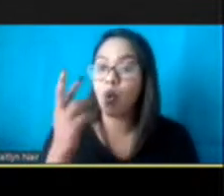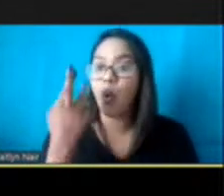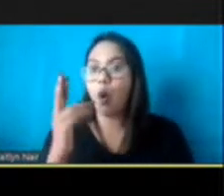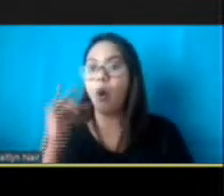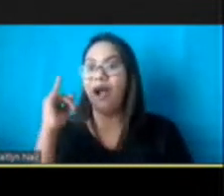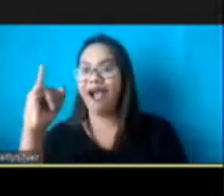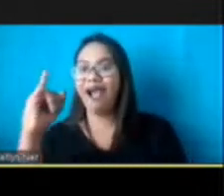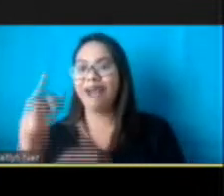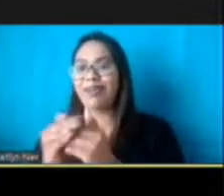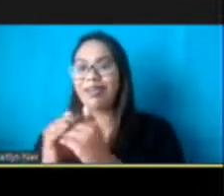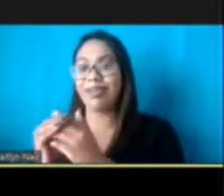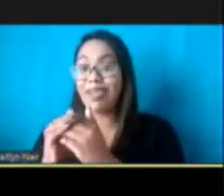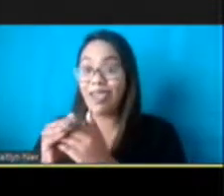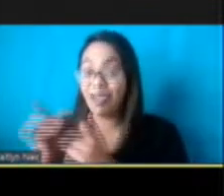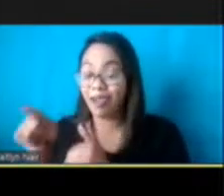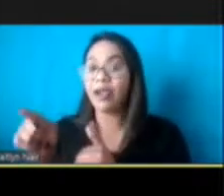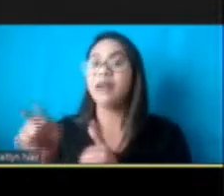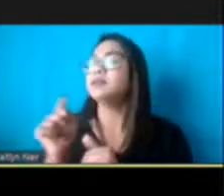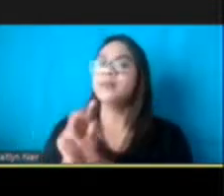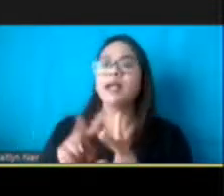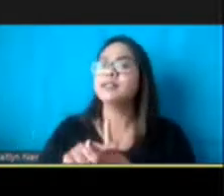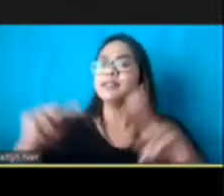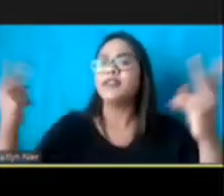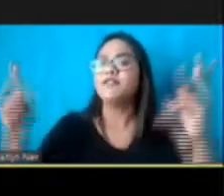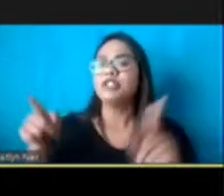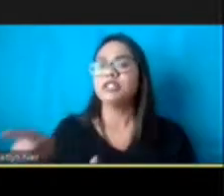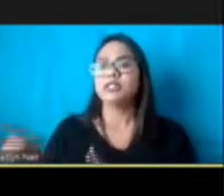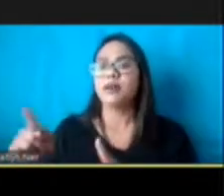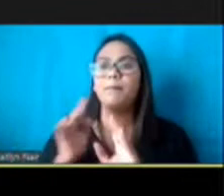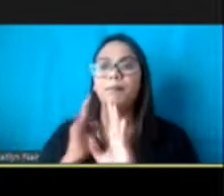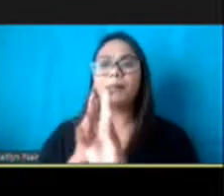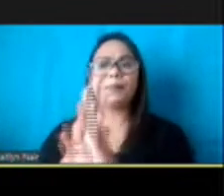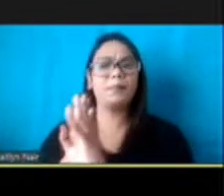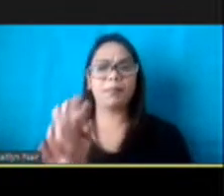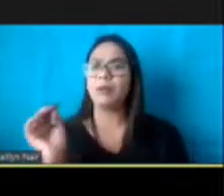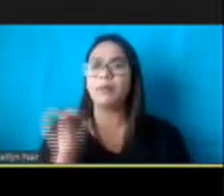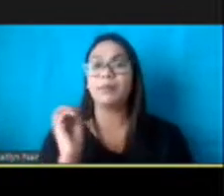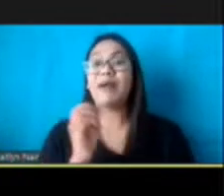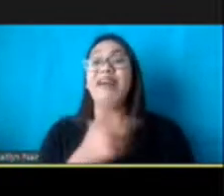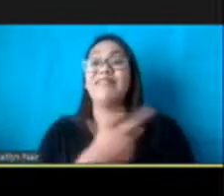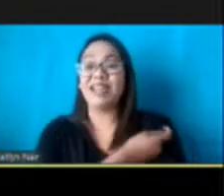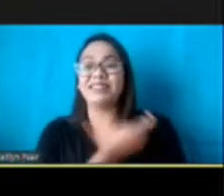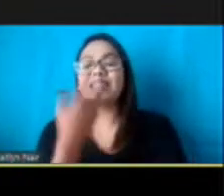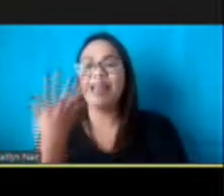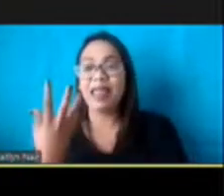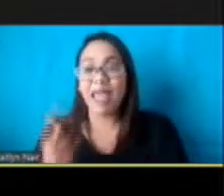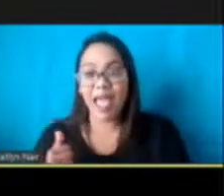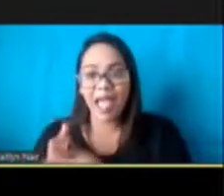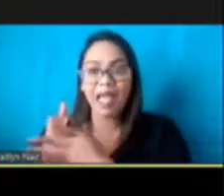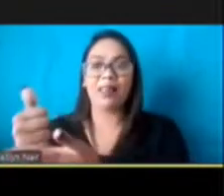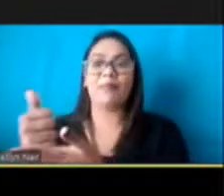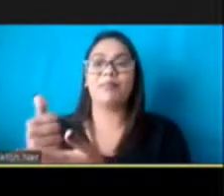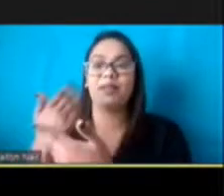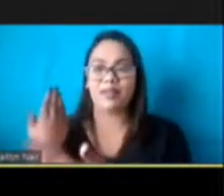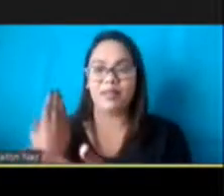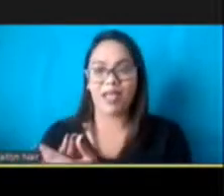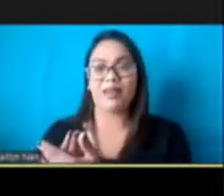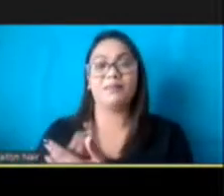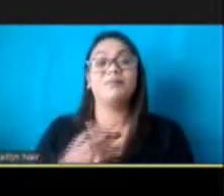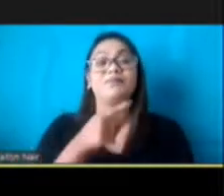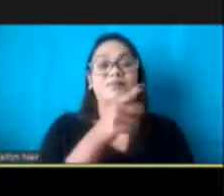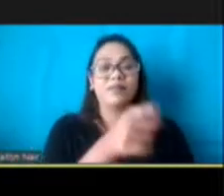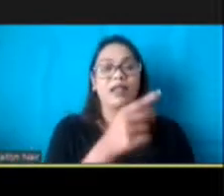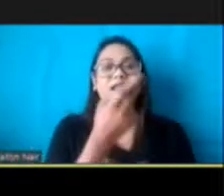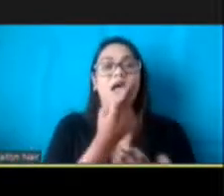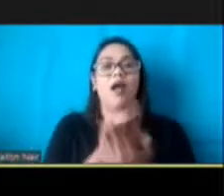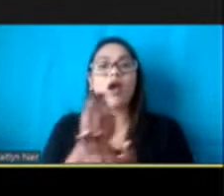prognosis seems to be better with vaccinated people. This is the bed status in our province. All